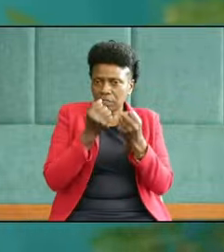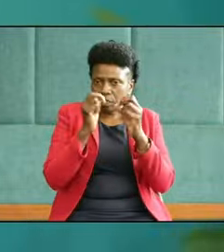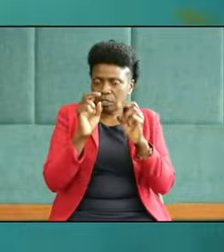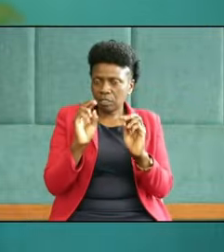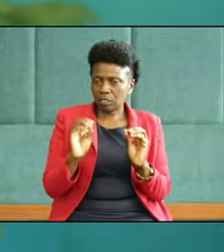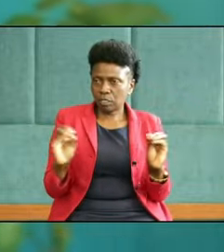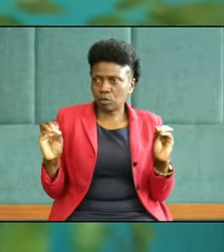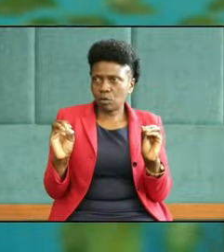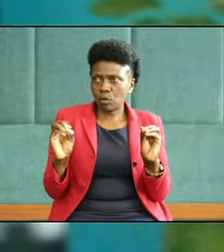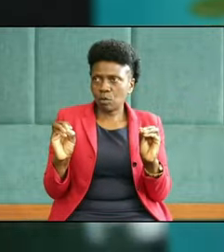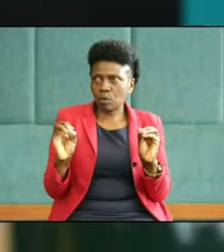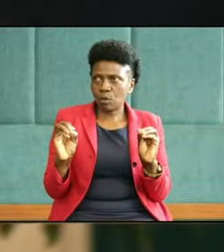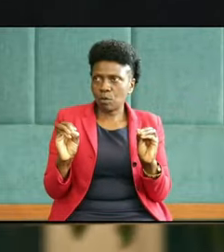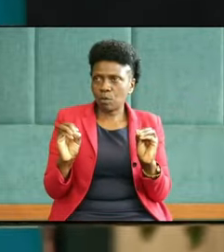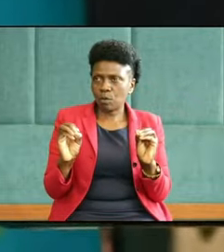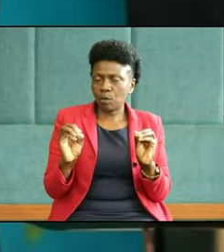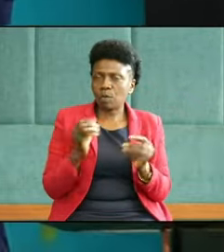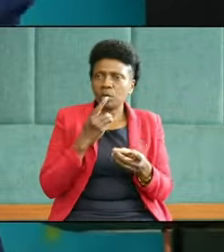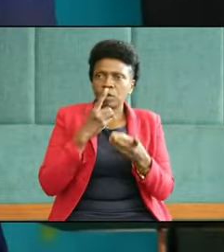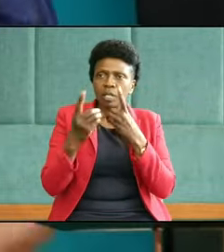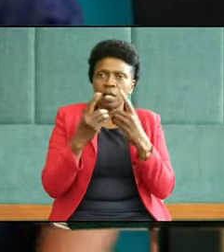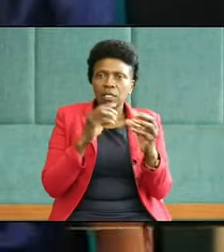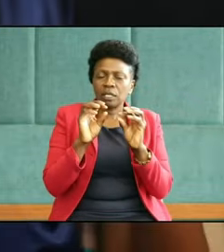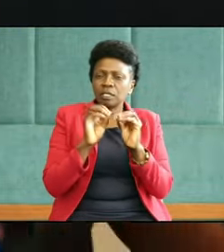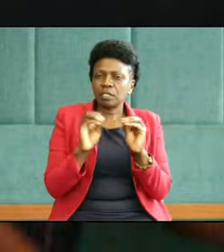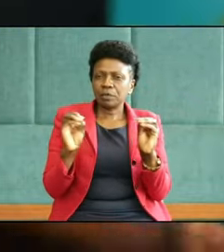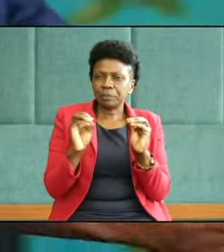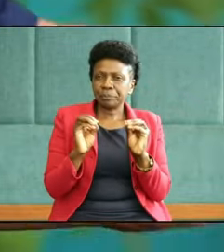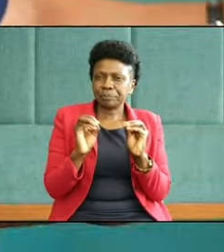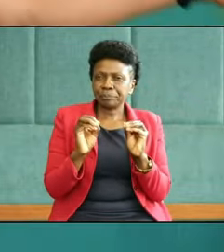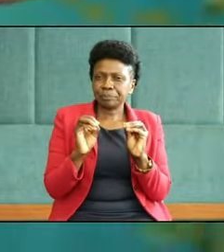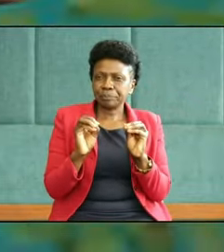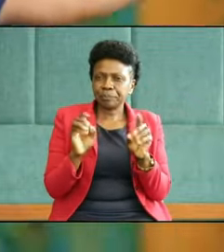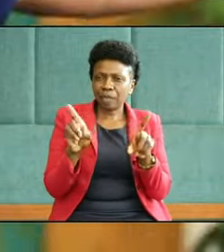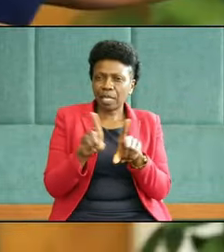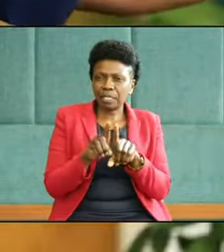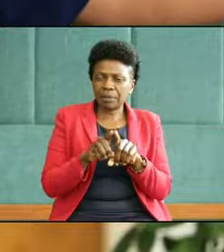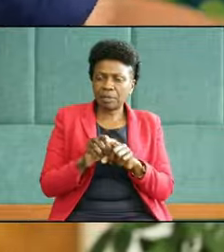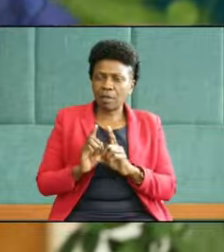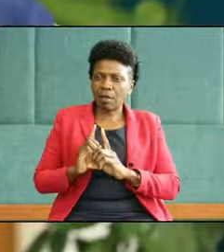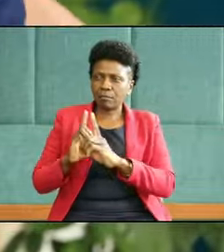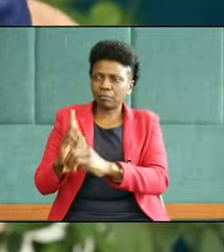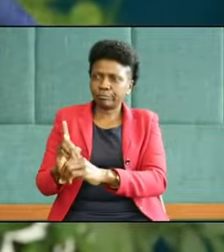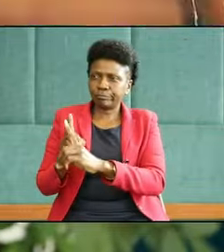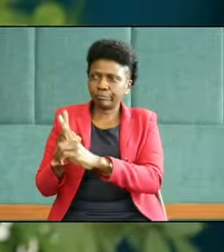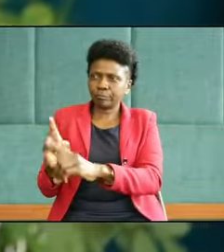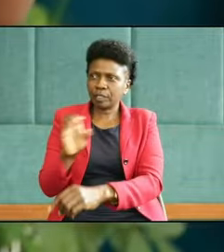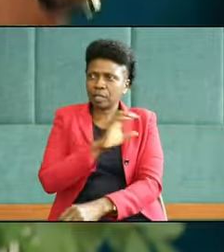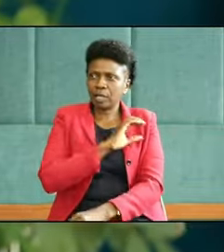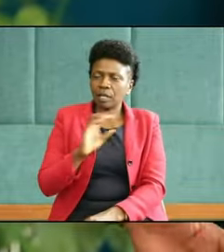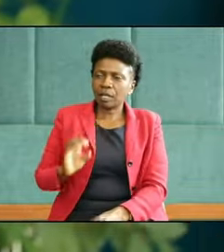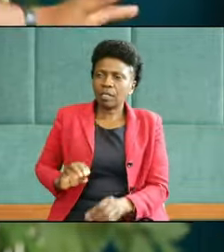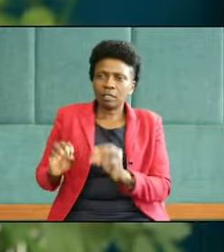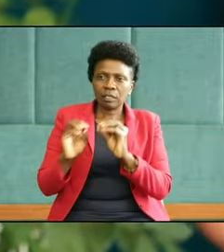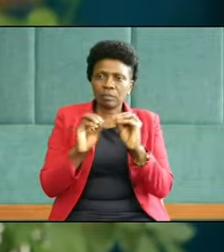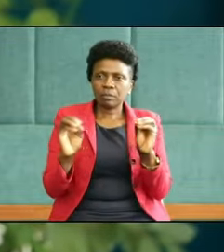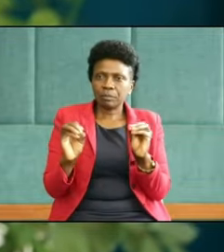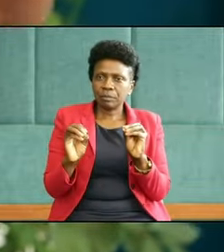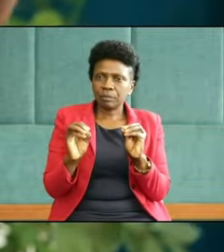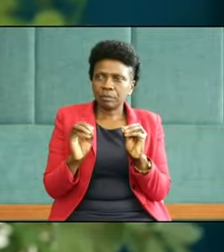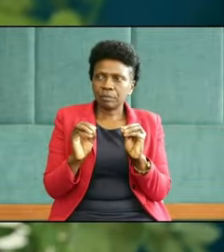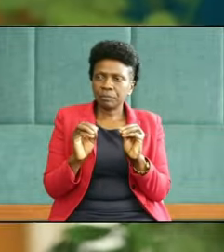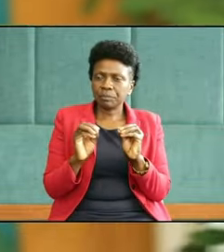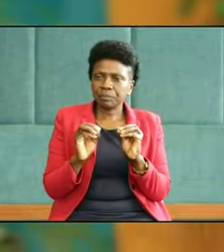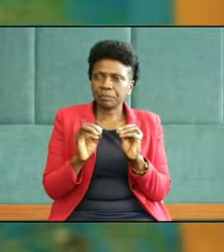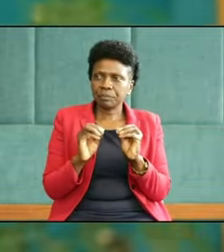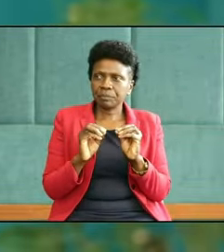guess what? We don't care. It's common to us. It's like you are before an ocean and people are drawn in. People are drawn